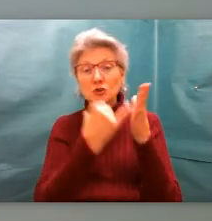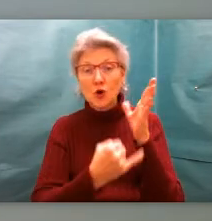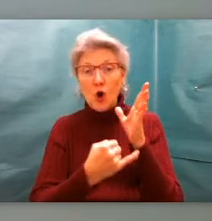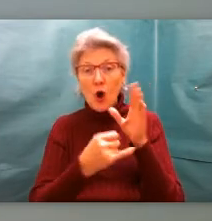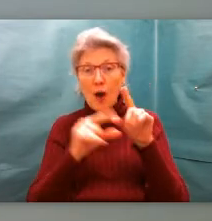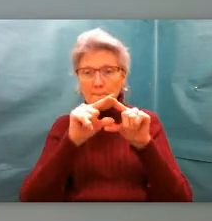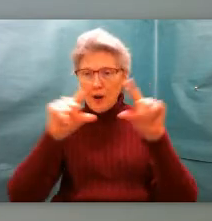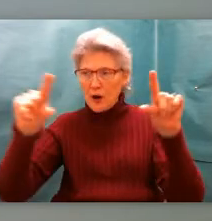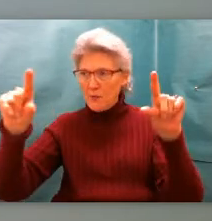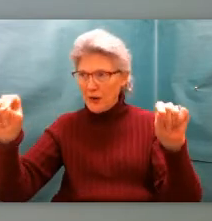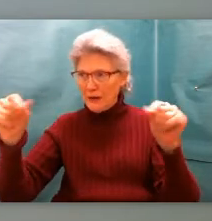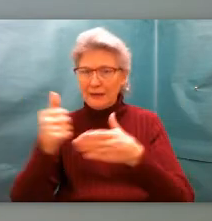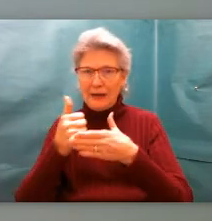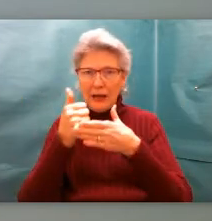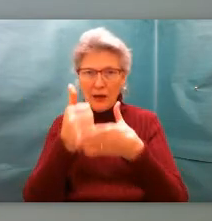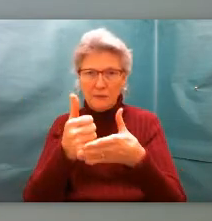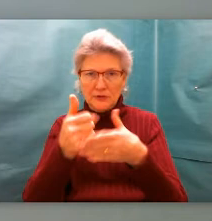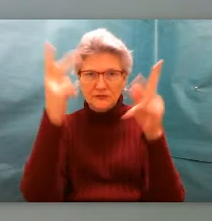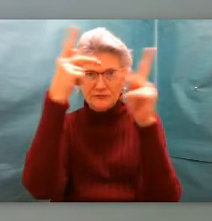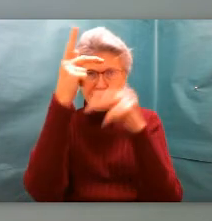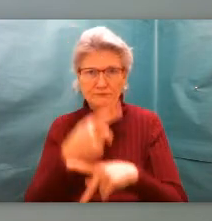a bar model to help us solve.